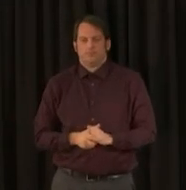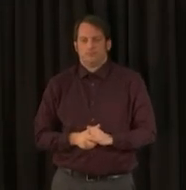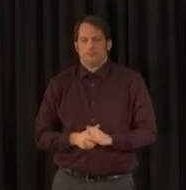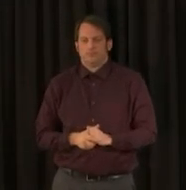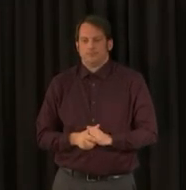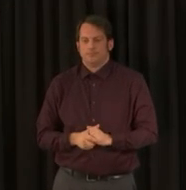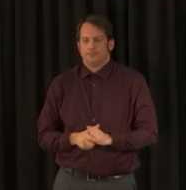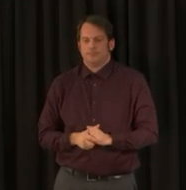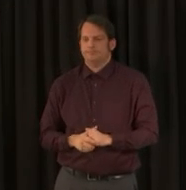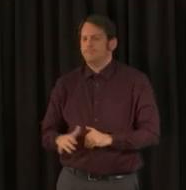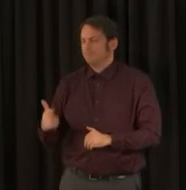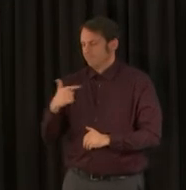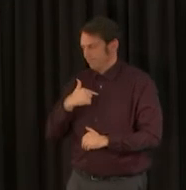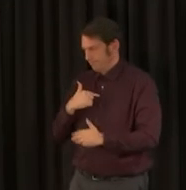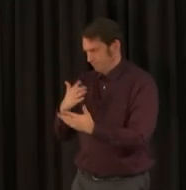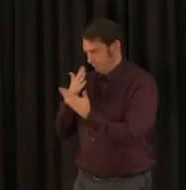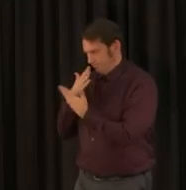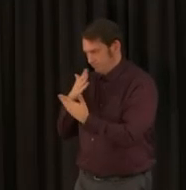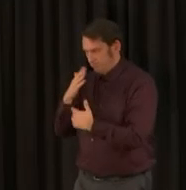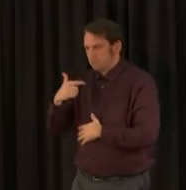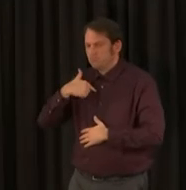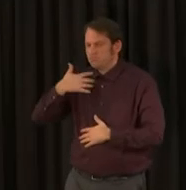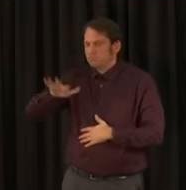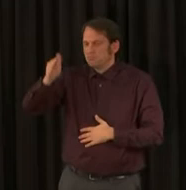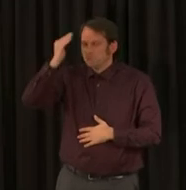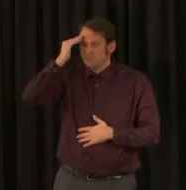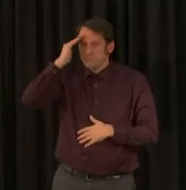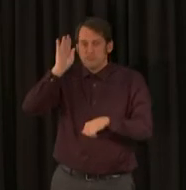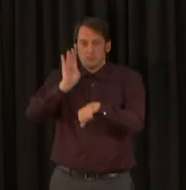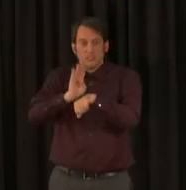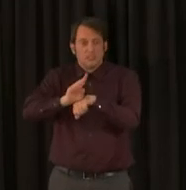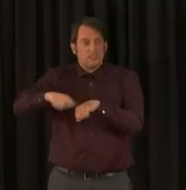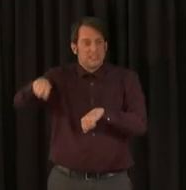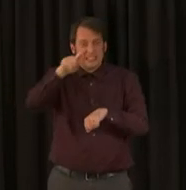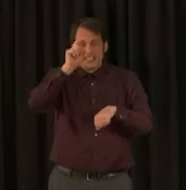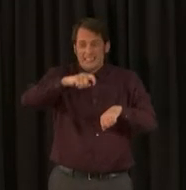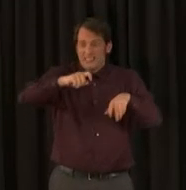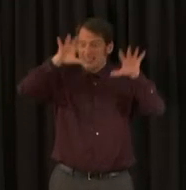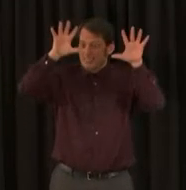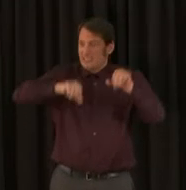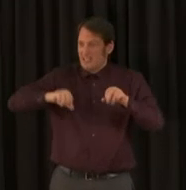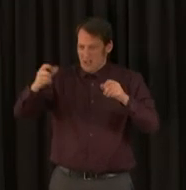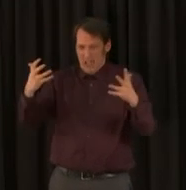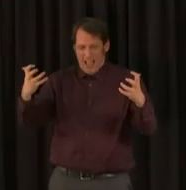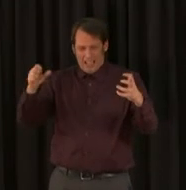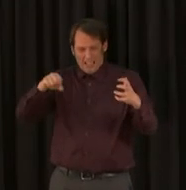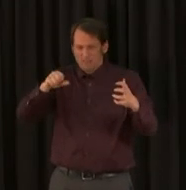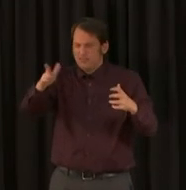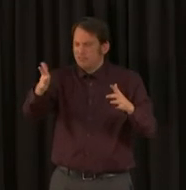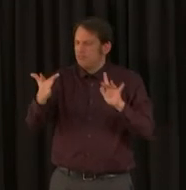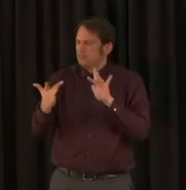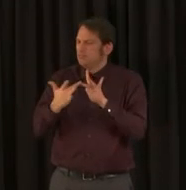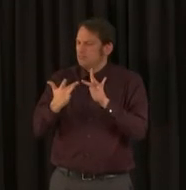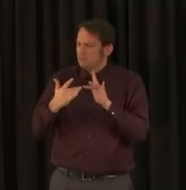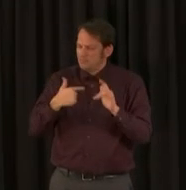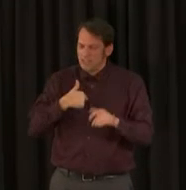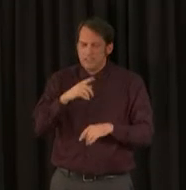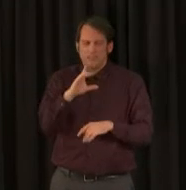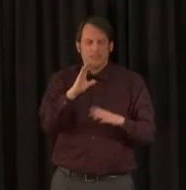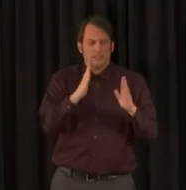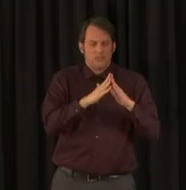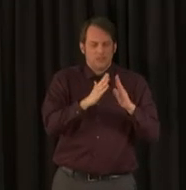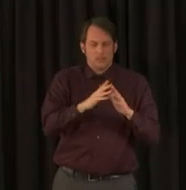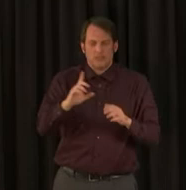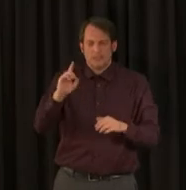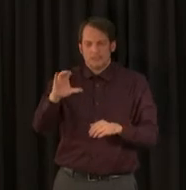to remove their boards. And again, if you need assistance, please contact the Downtown DC bid. We really want to